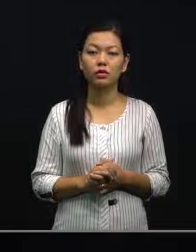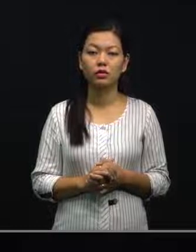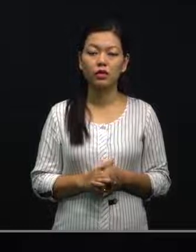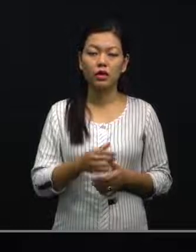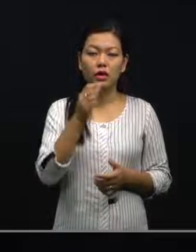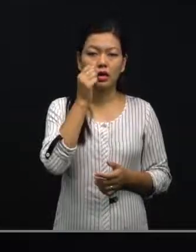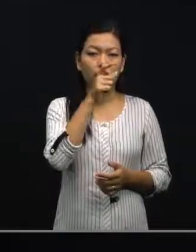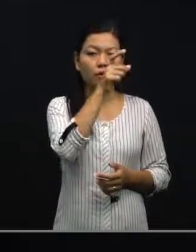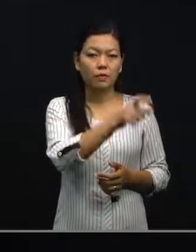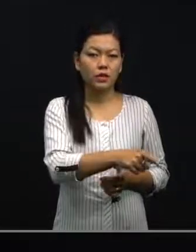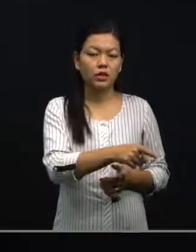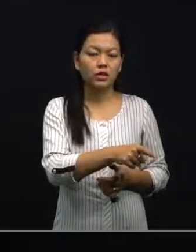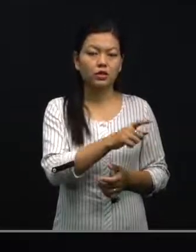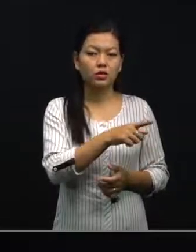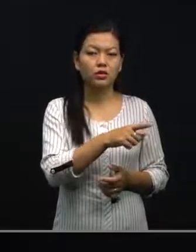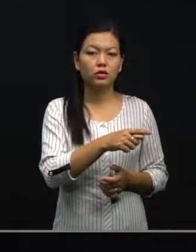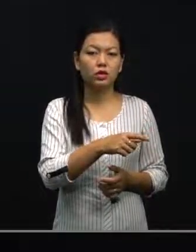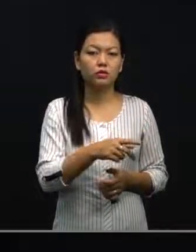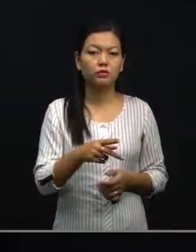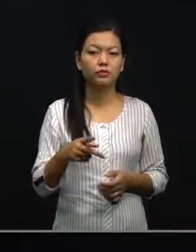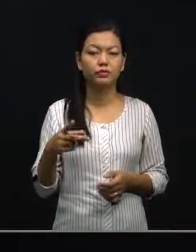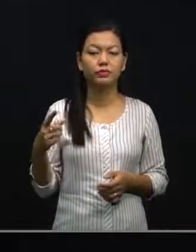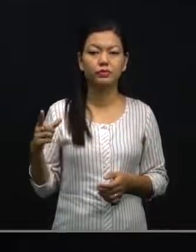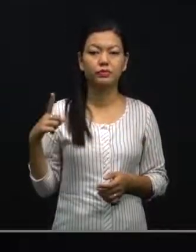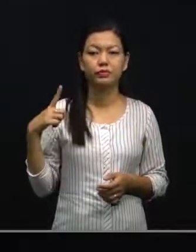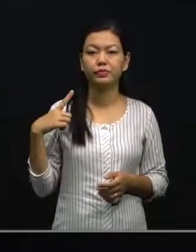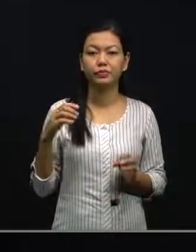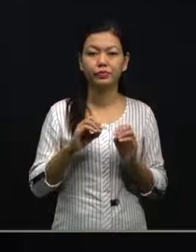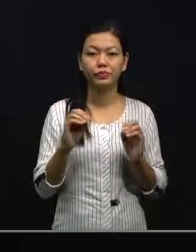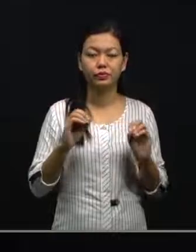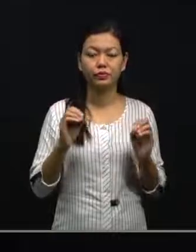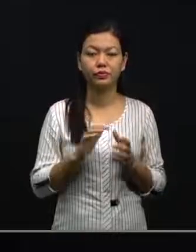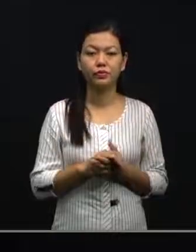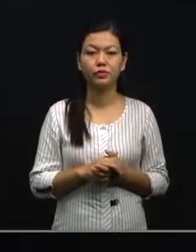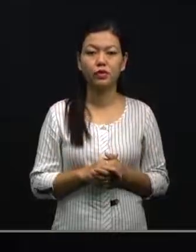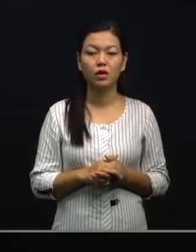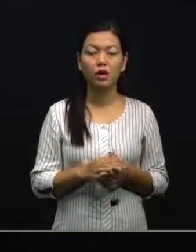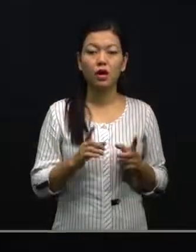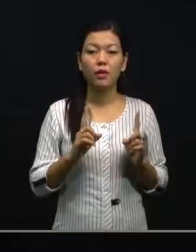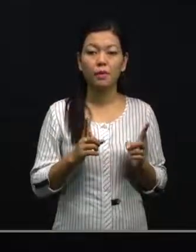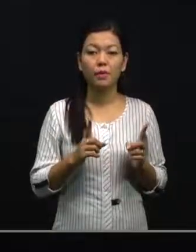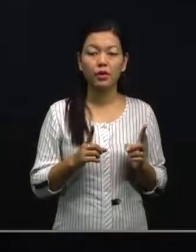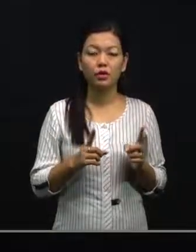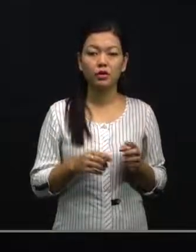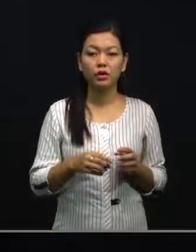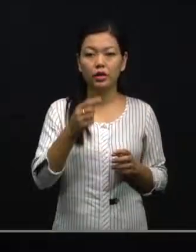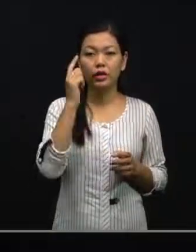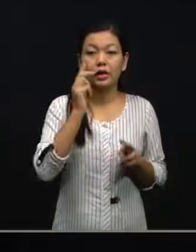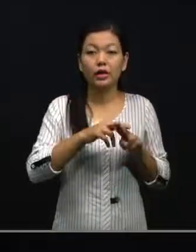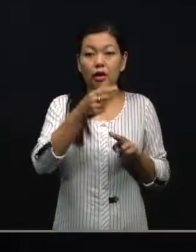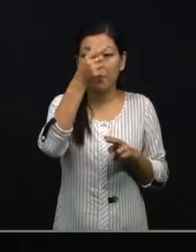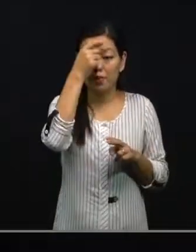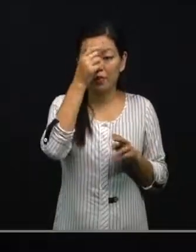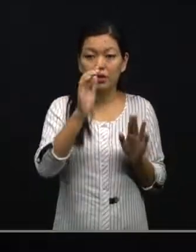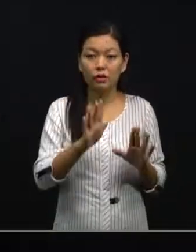he is also very practical in nature, we can say, but he also gives very materialistic solutions. Take the example of